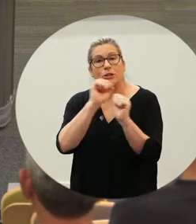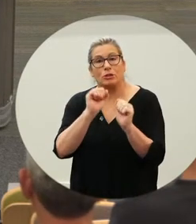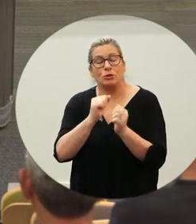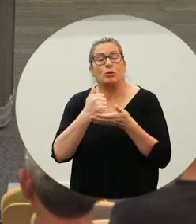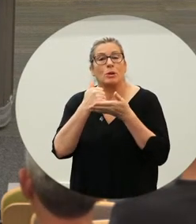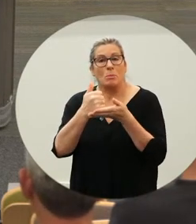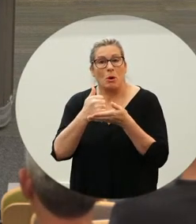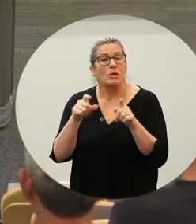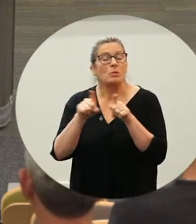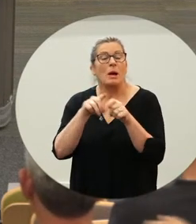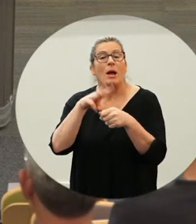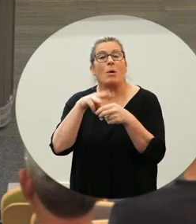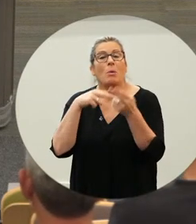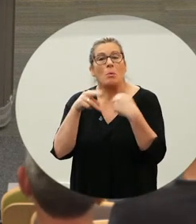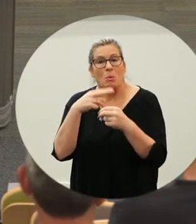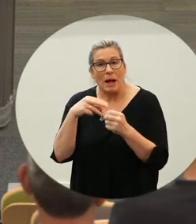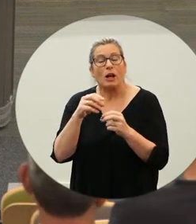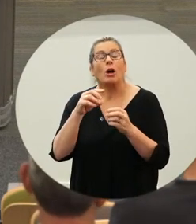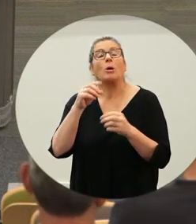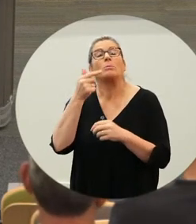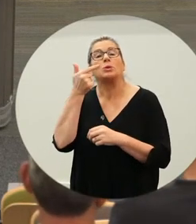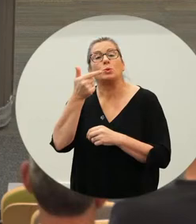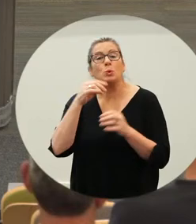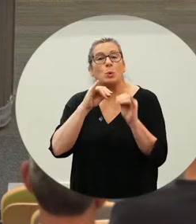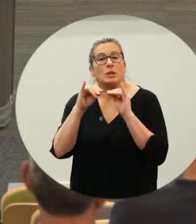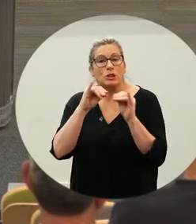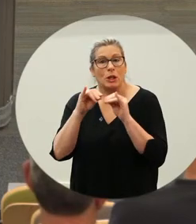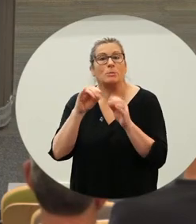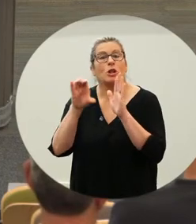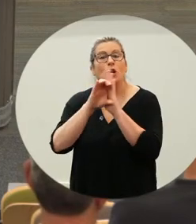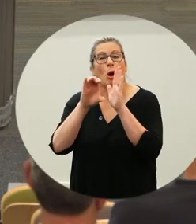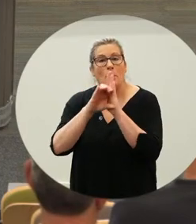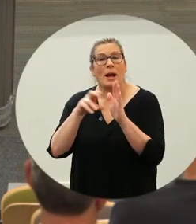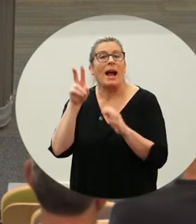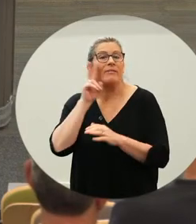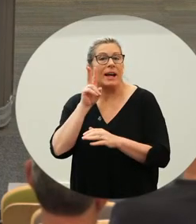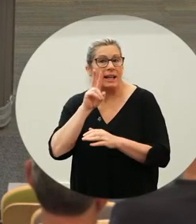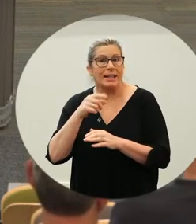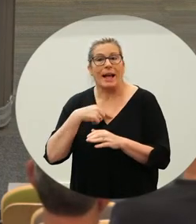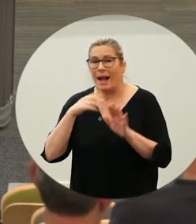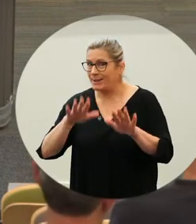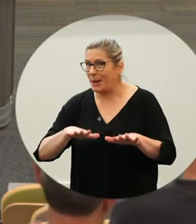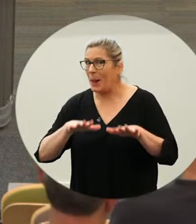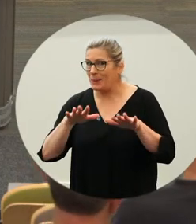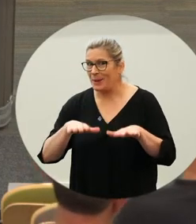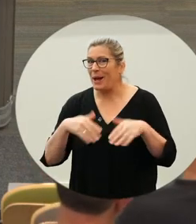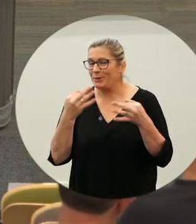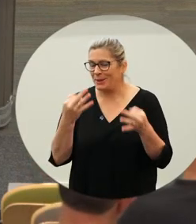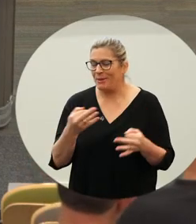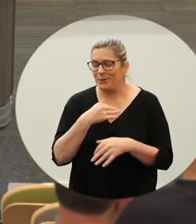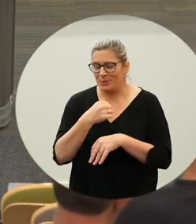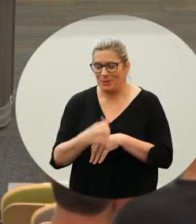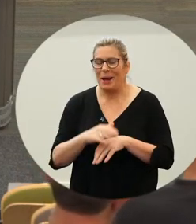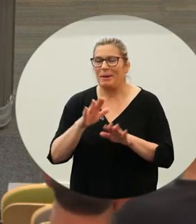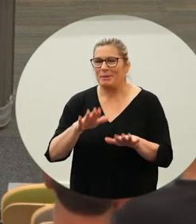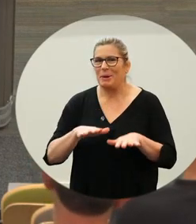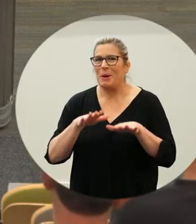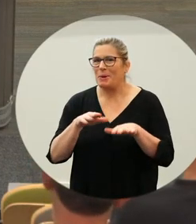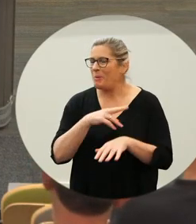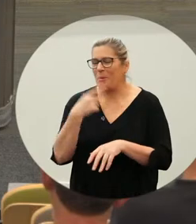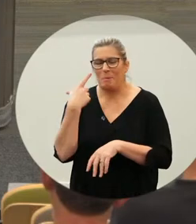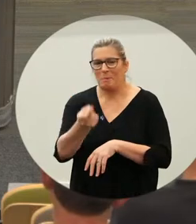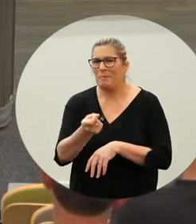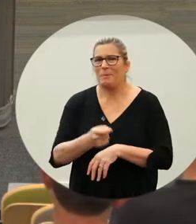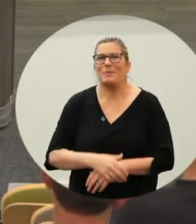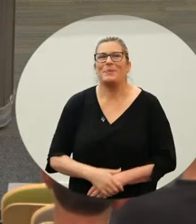our ISL interpreters, Vanessa and Cormac. I hope they appreciate that I have slowed down today. I'm determined not to go too